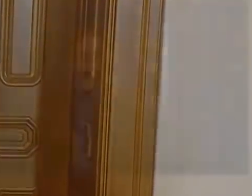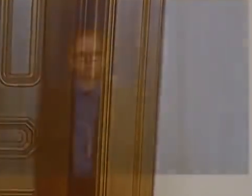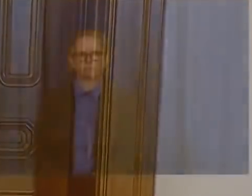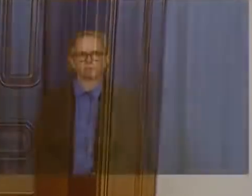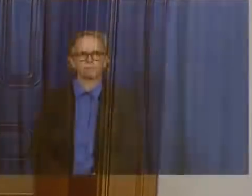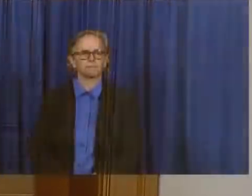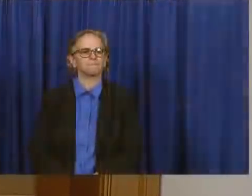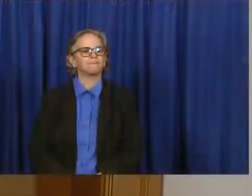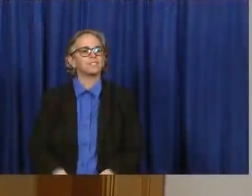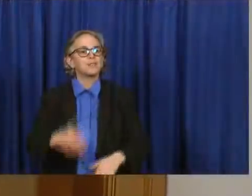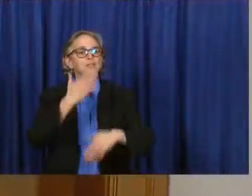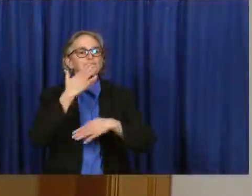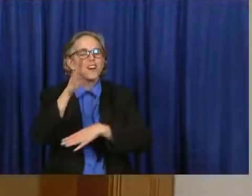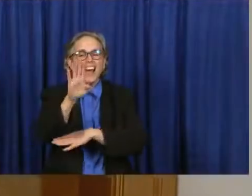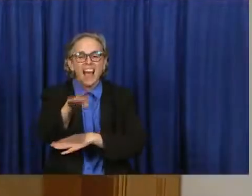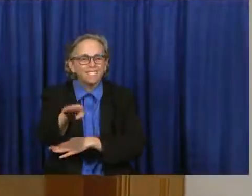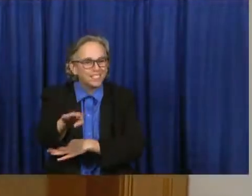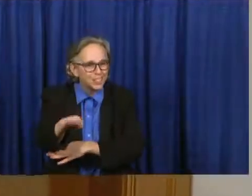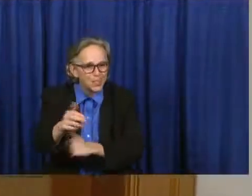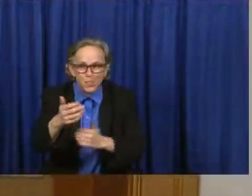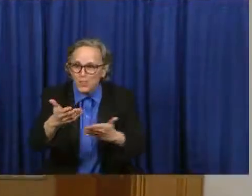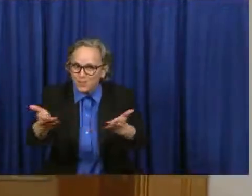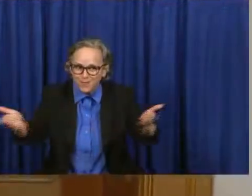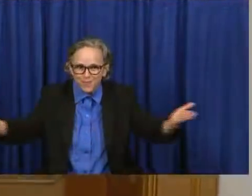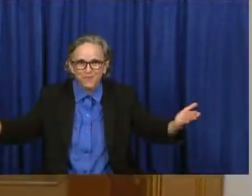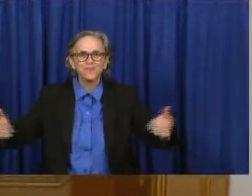Good afternoon, everyone.